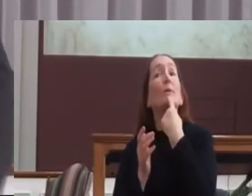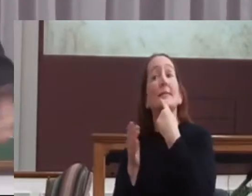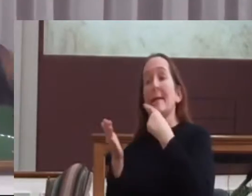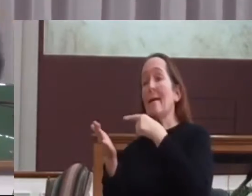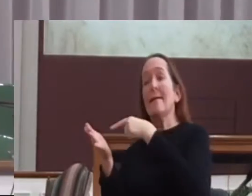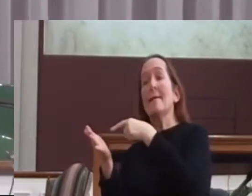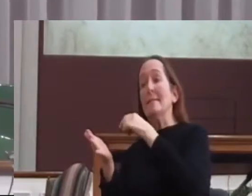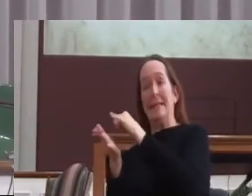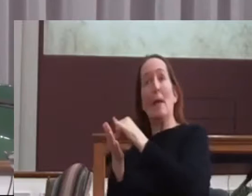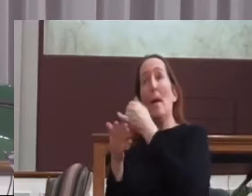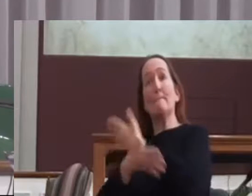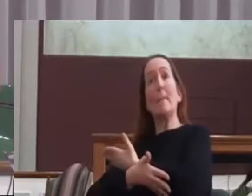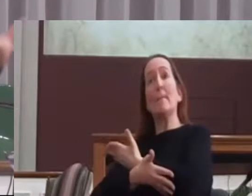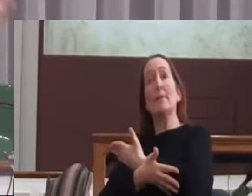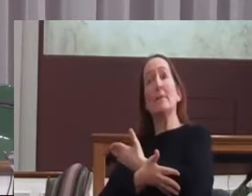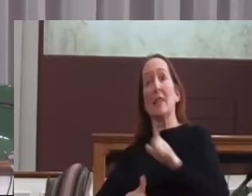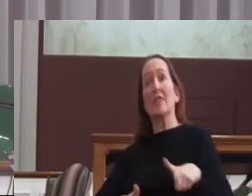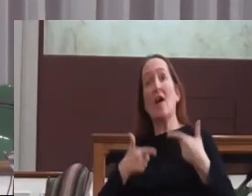So,